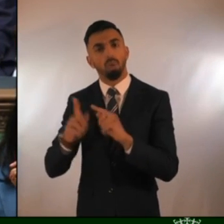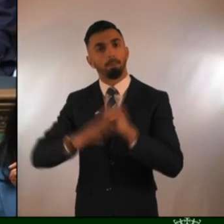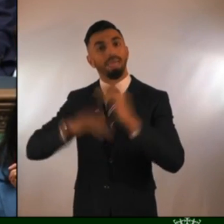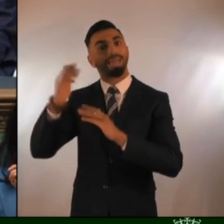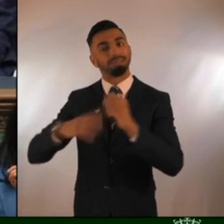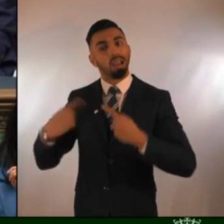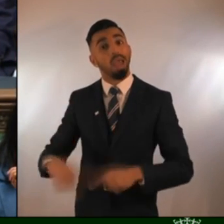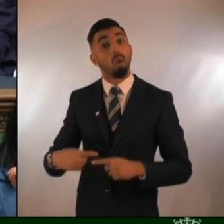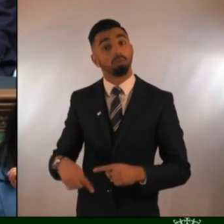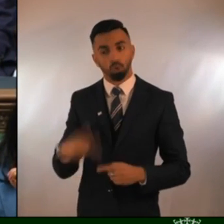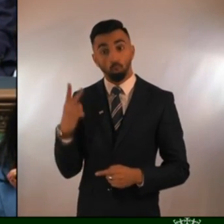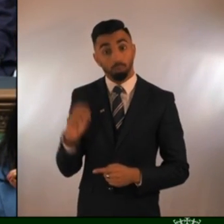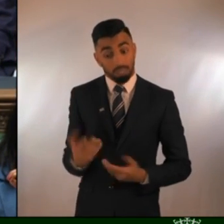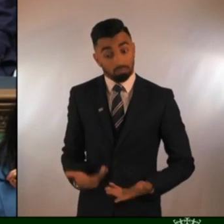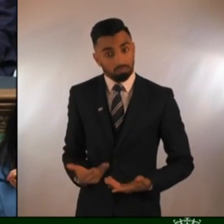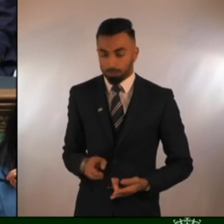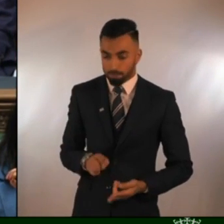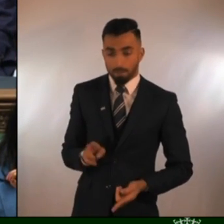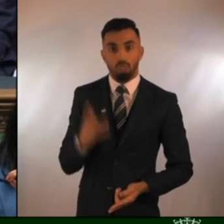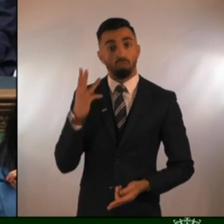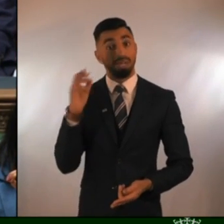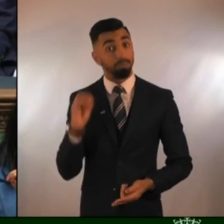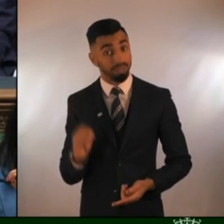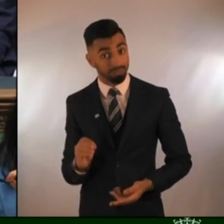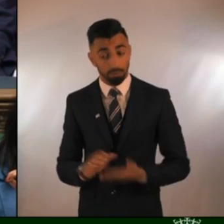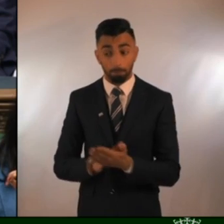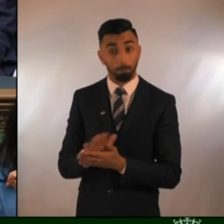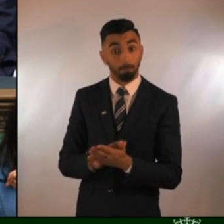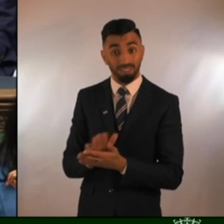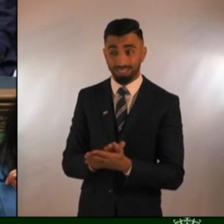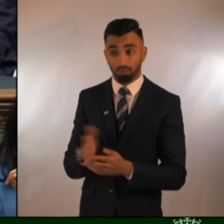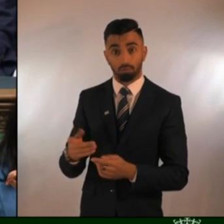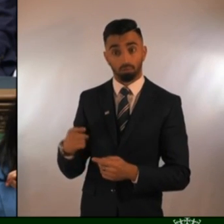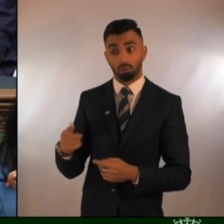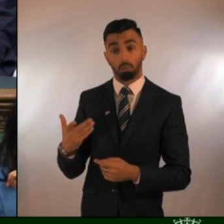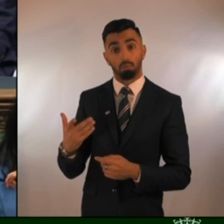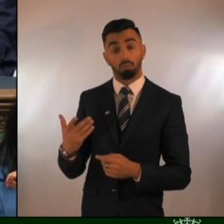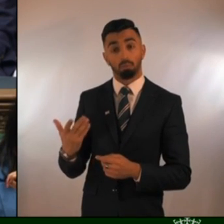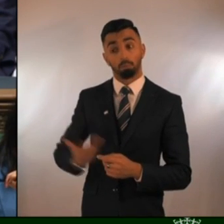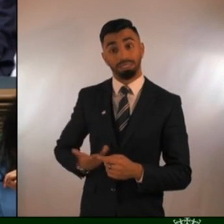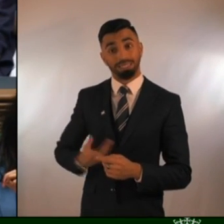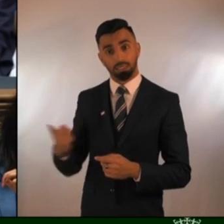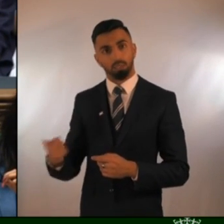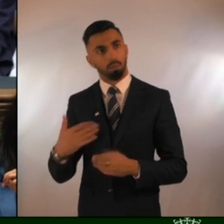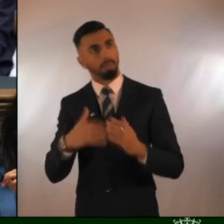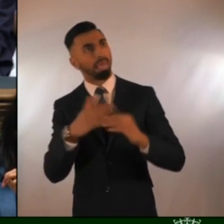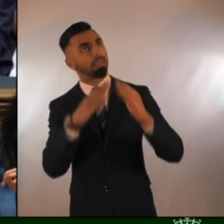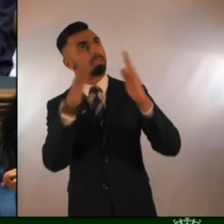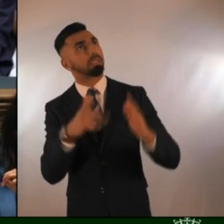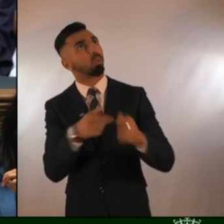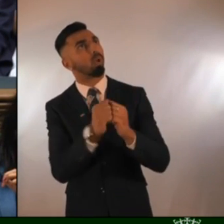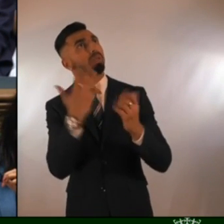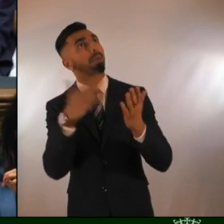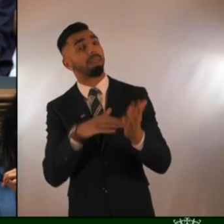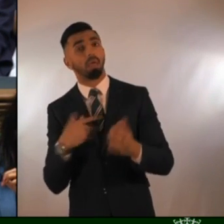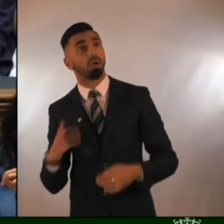to 3%, giving an extra £100,000 of relief if you're investing in a building worth £10 million. And